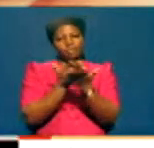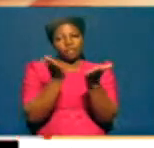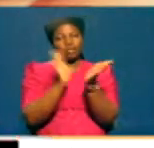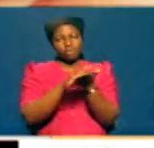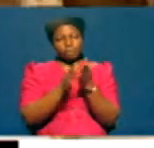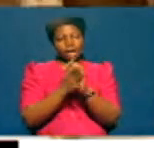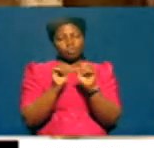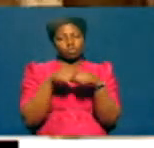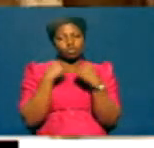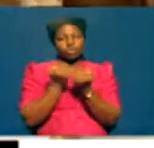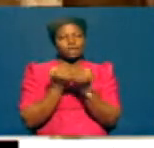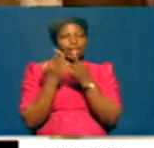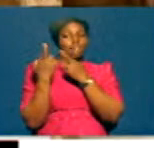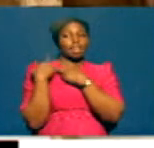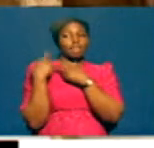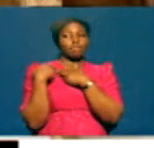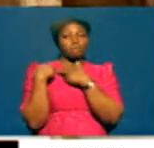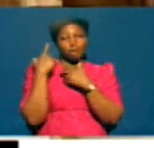other.